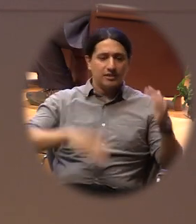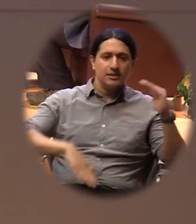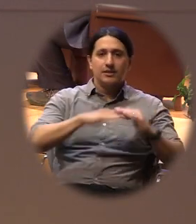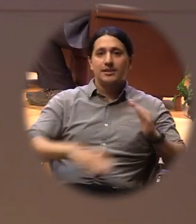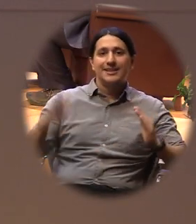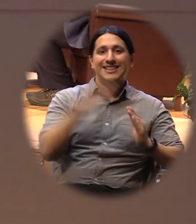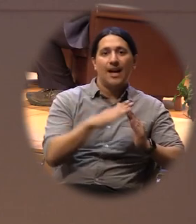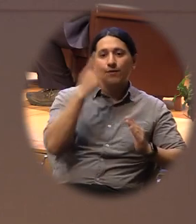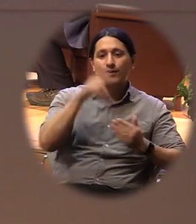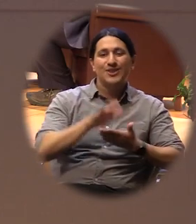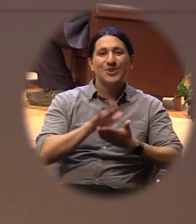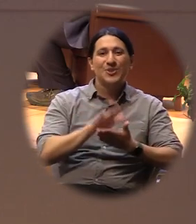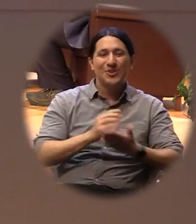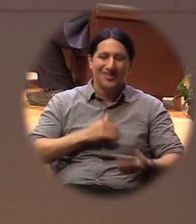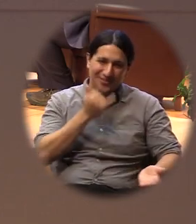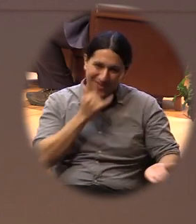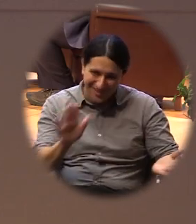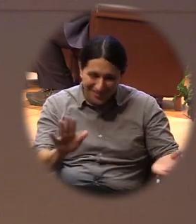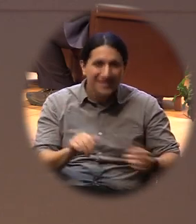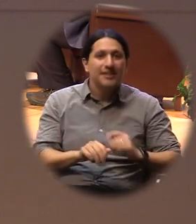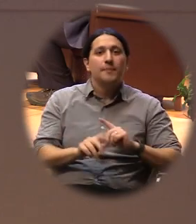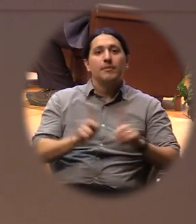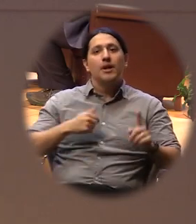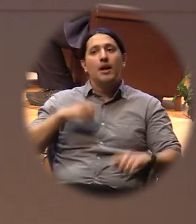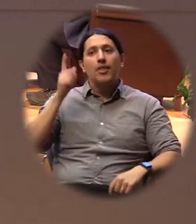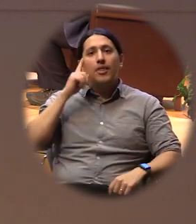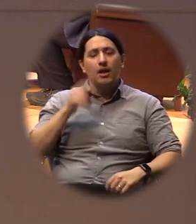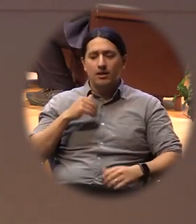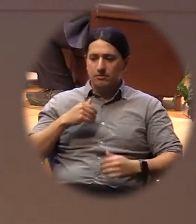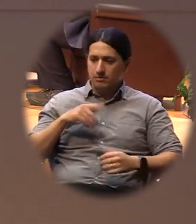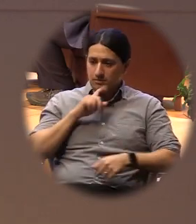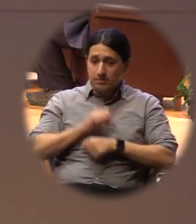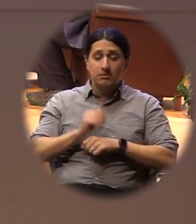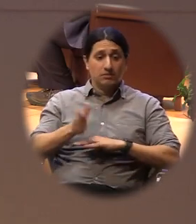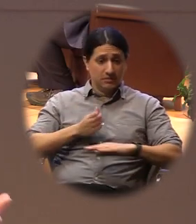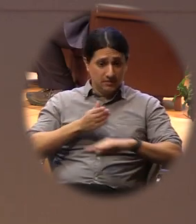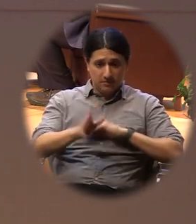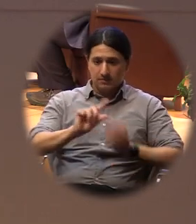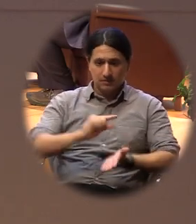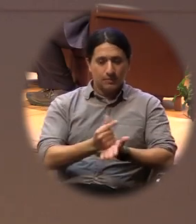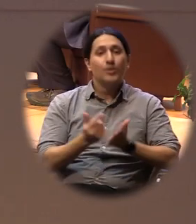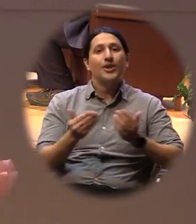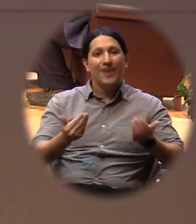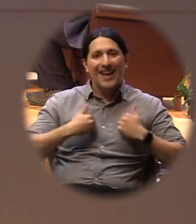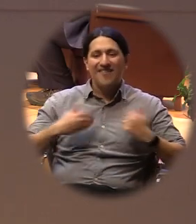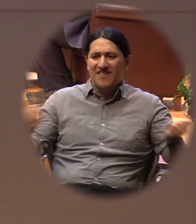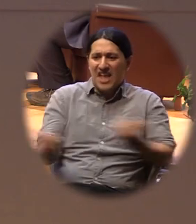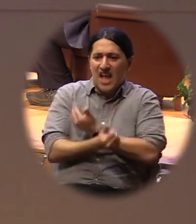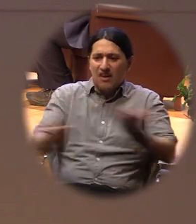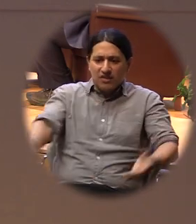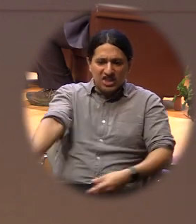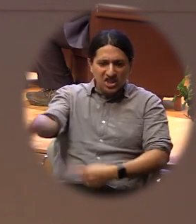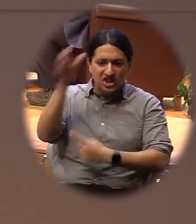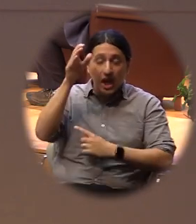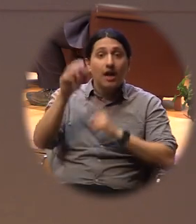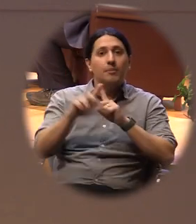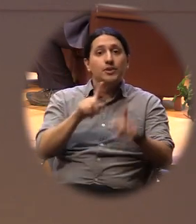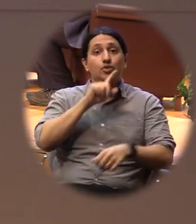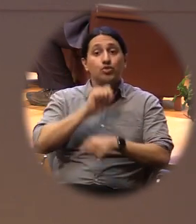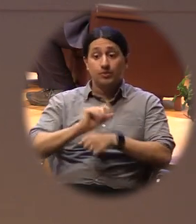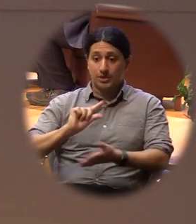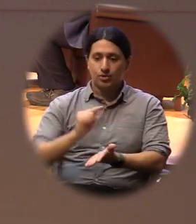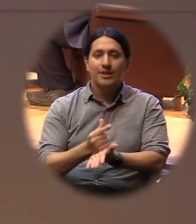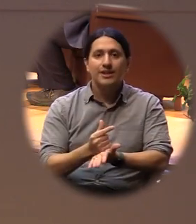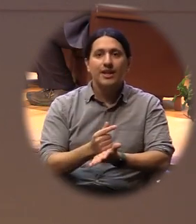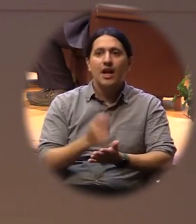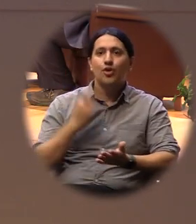thought at the end you would have all the knowledge there was to have, which you actually graduate knowing how much you don't know.